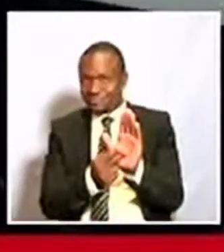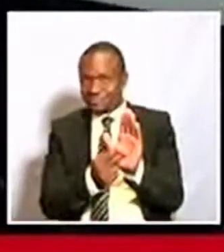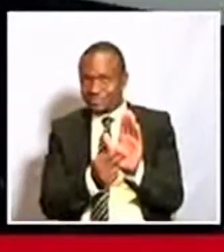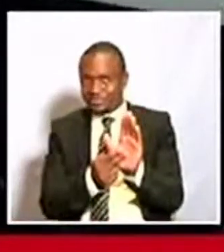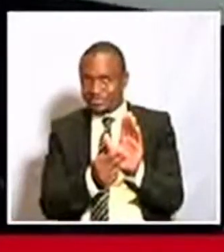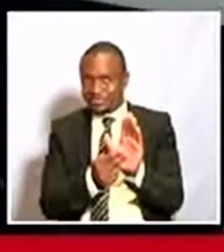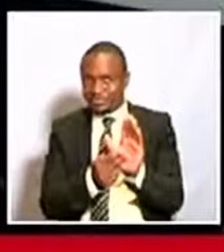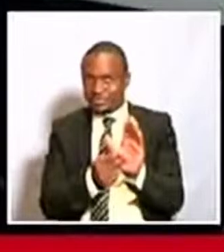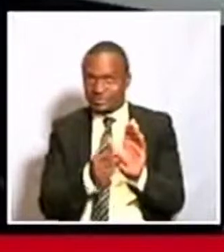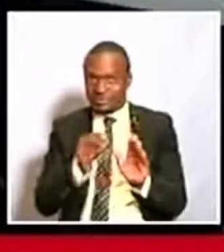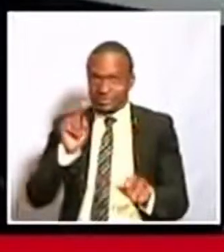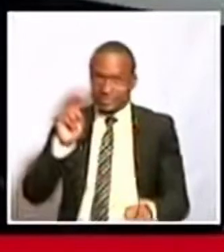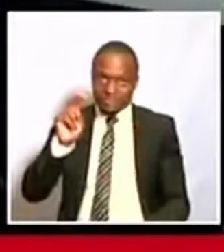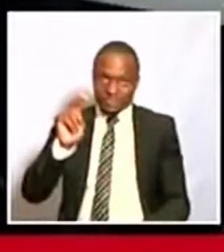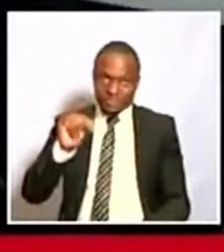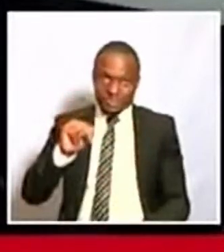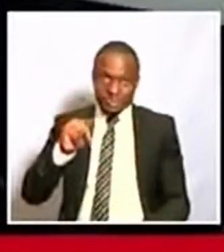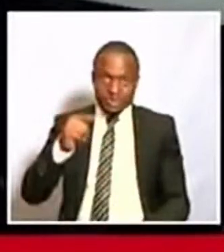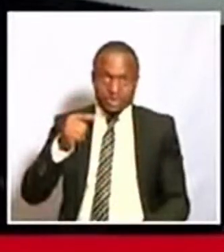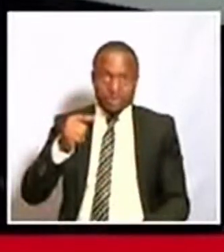Mr. Gondwe